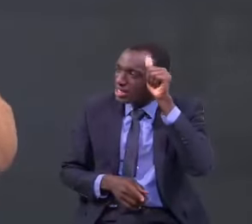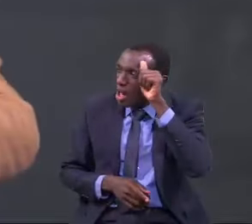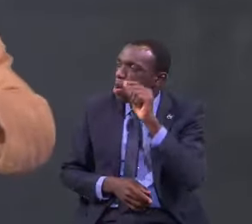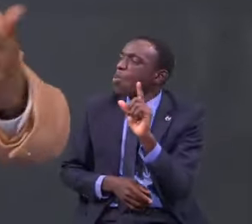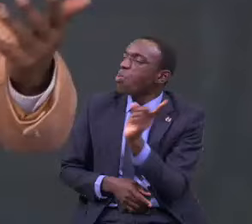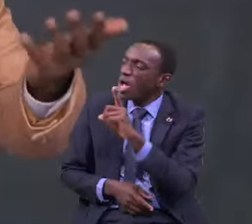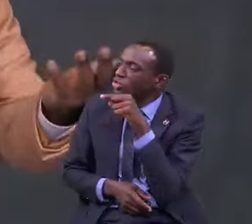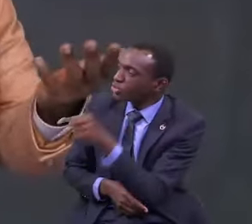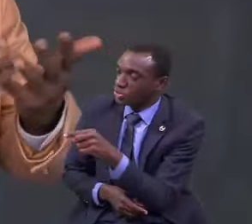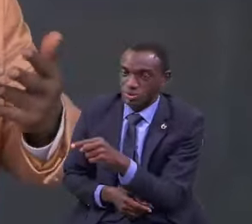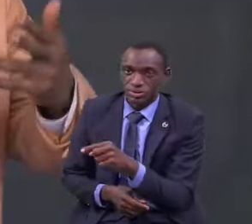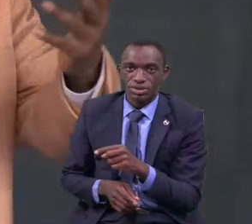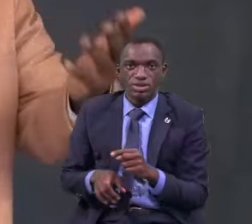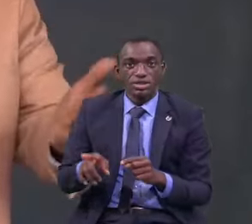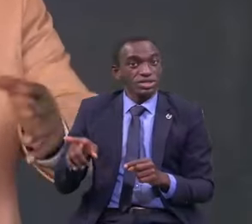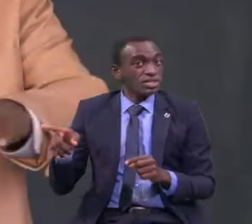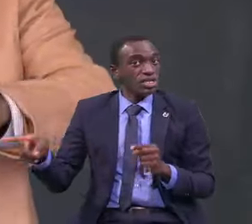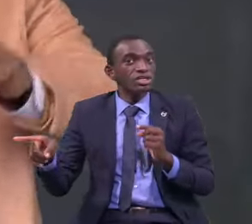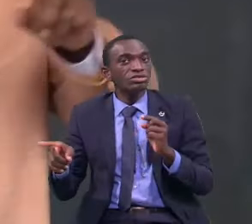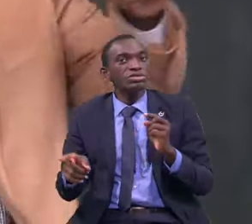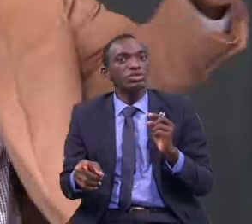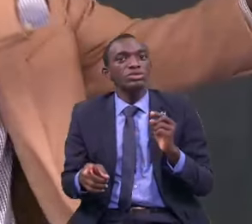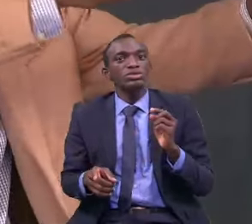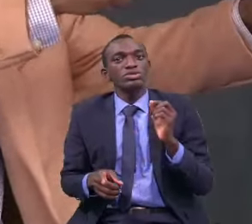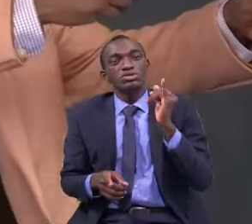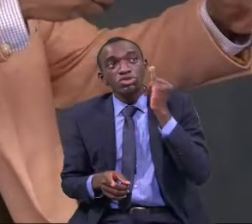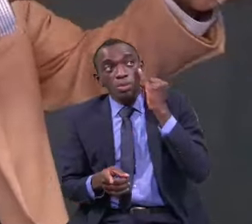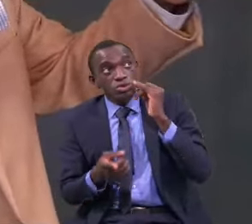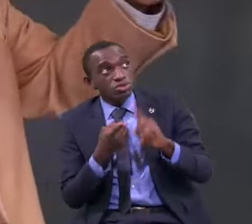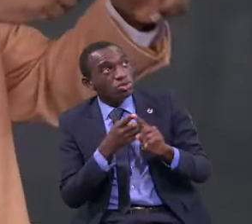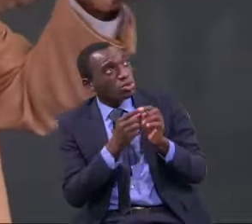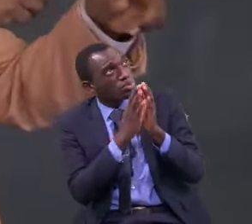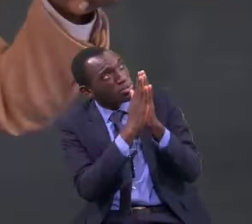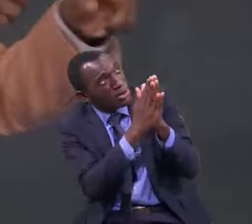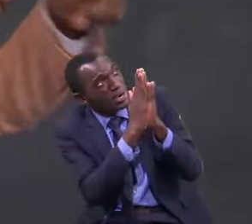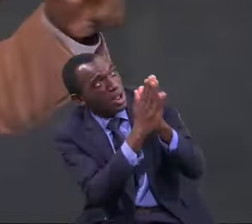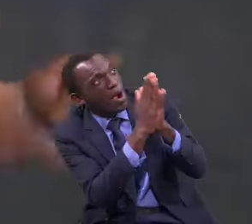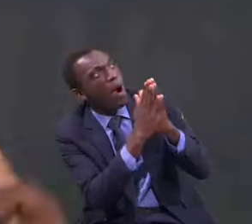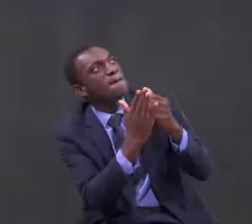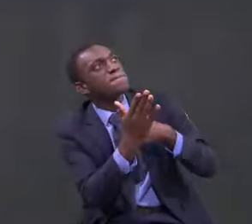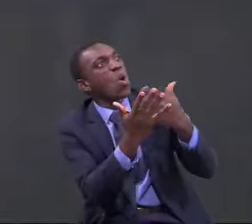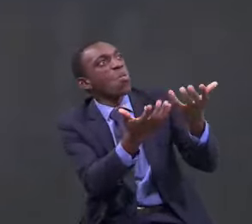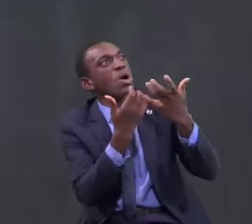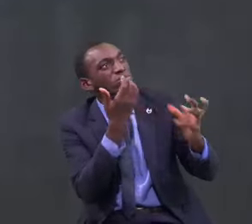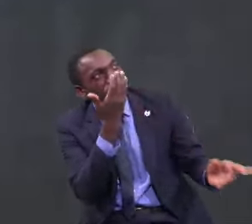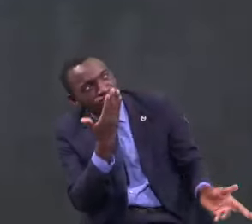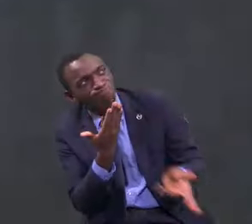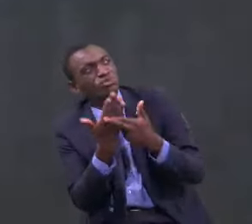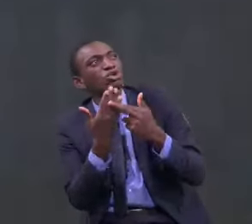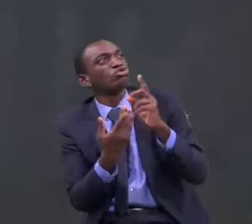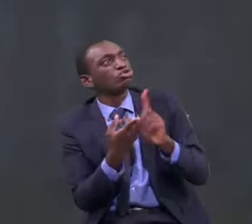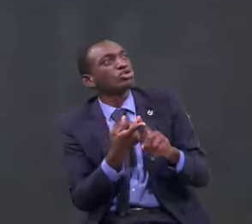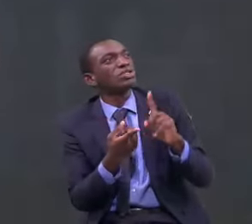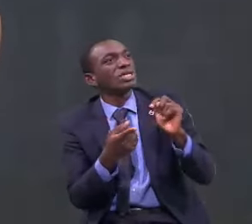Instead of asking in prayer to be restored to the position he was at that time,